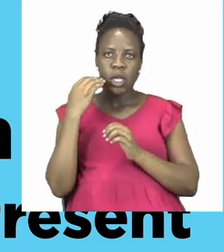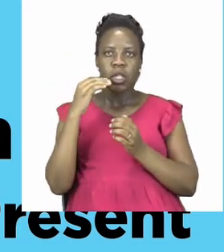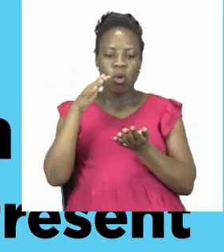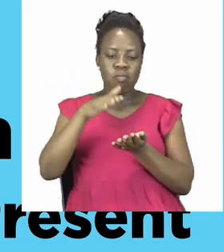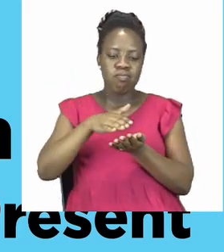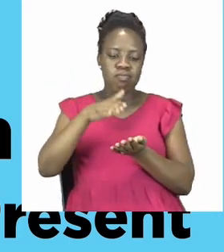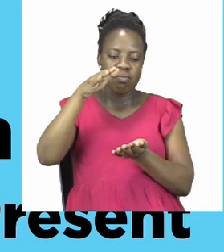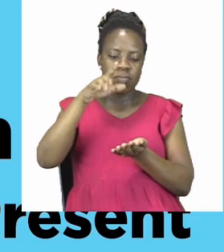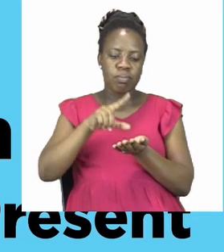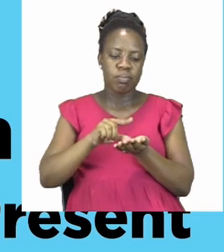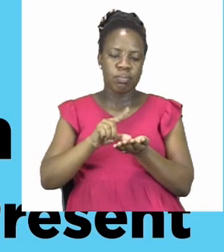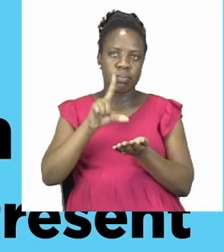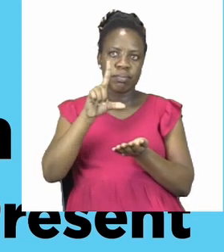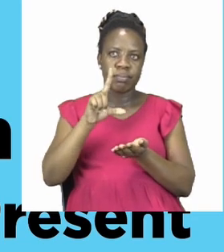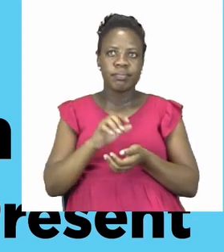capacity.